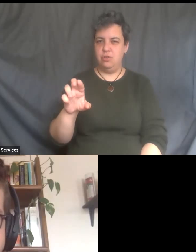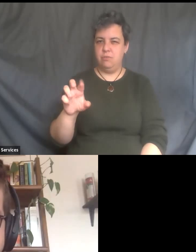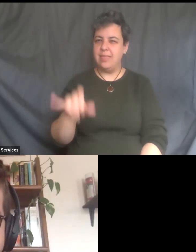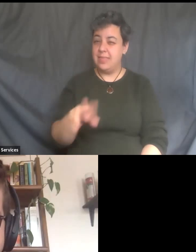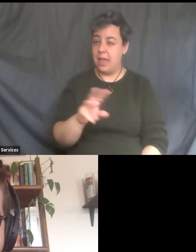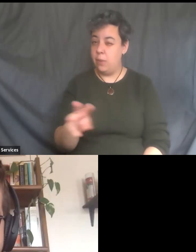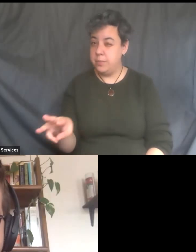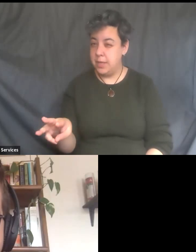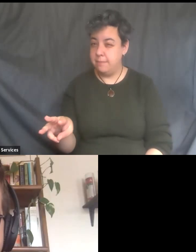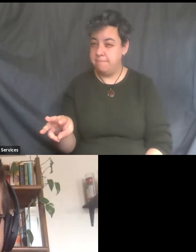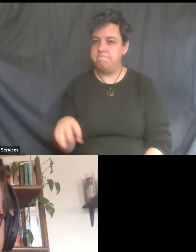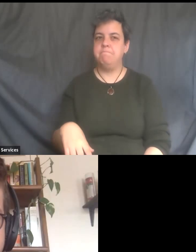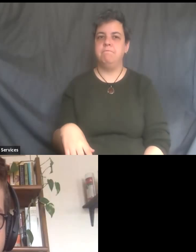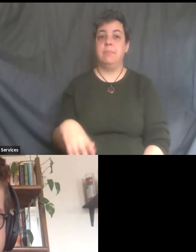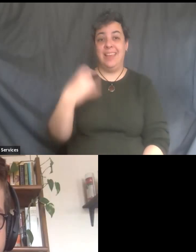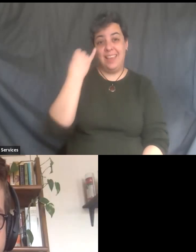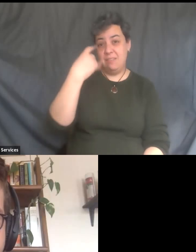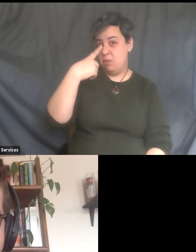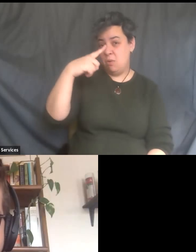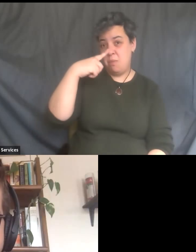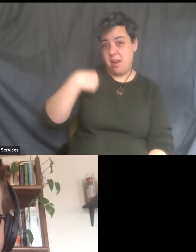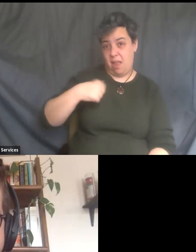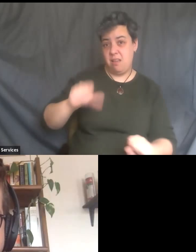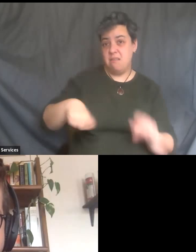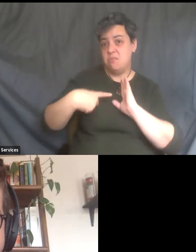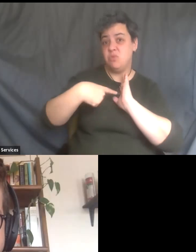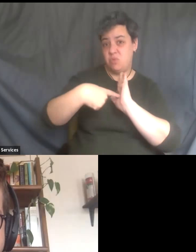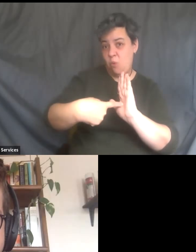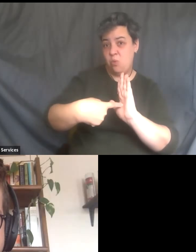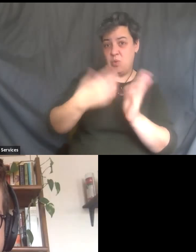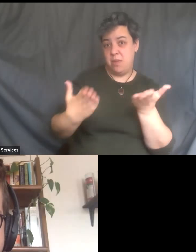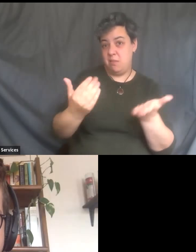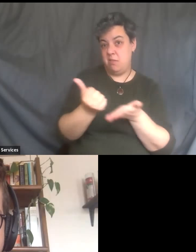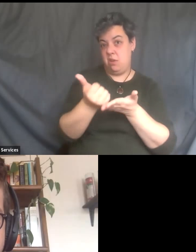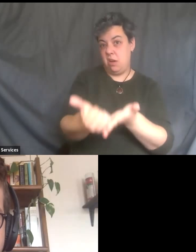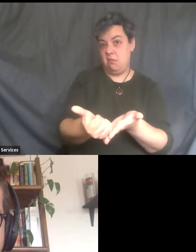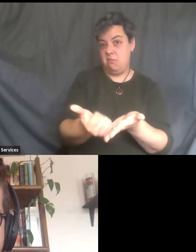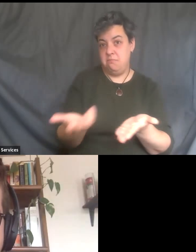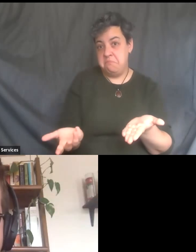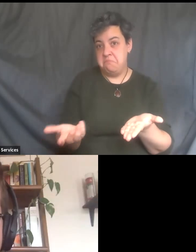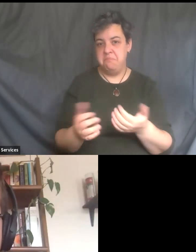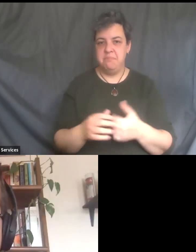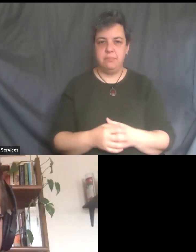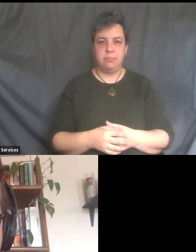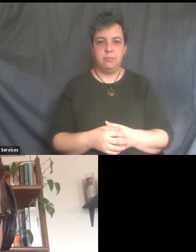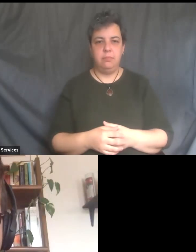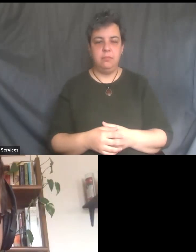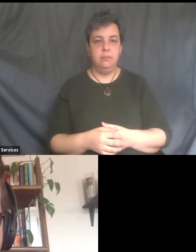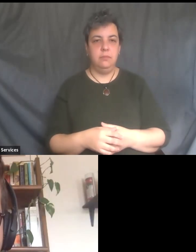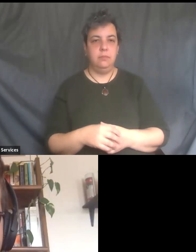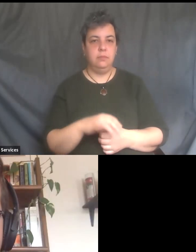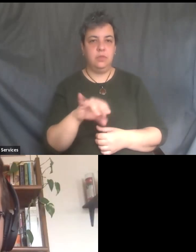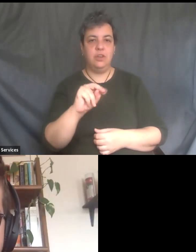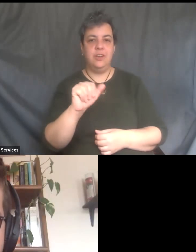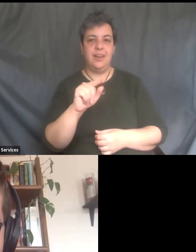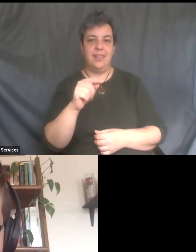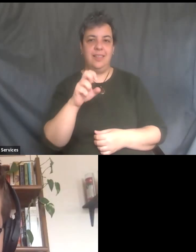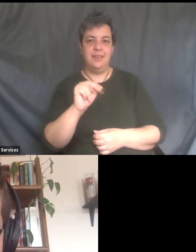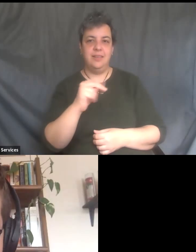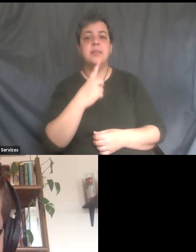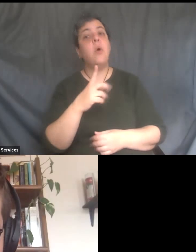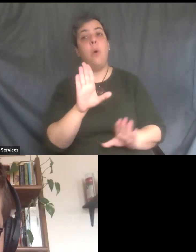like. Because I Sure. think it might be helpful. Do you want to share your screen, Doctor? Yes. Okay, let